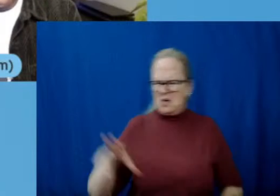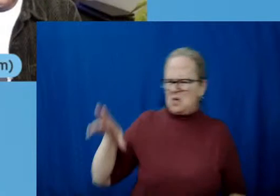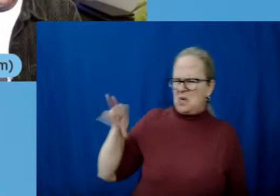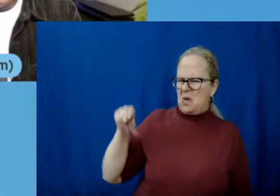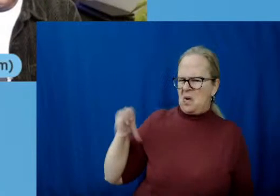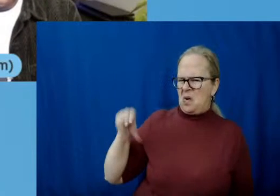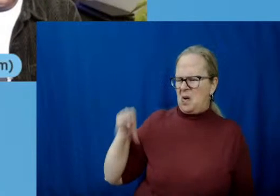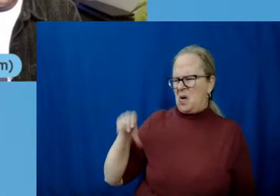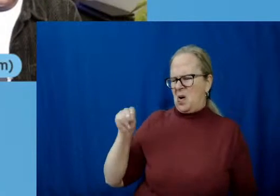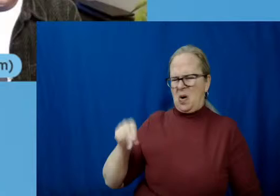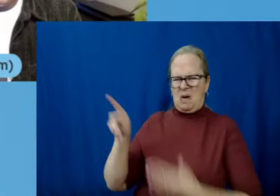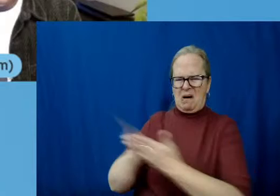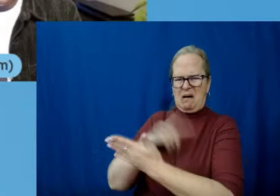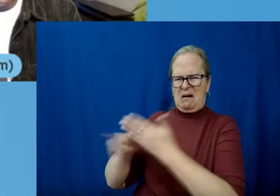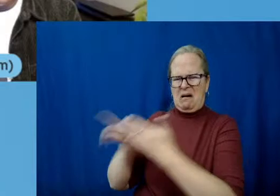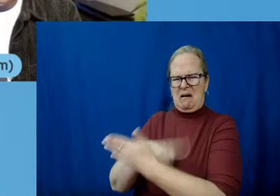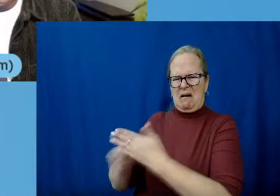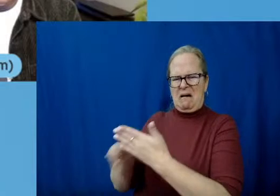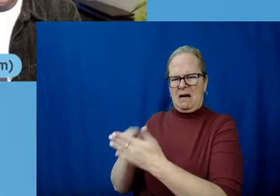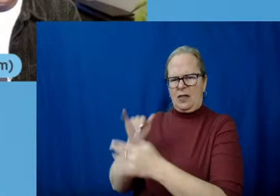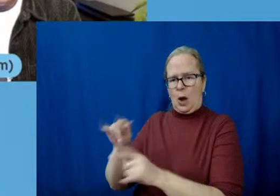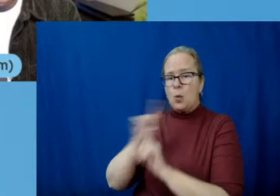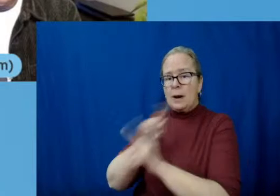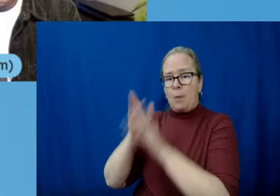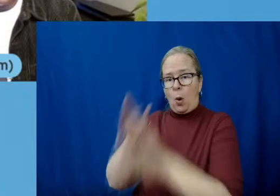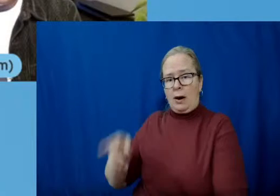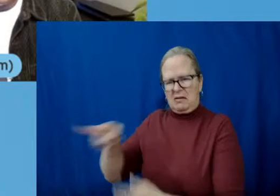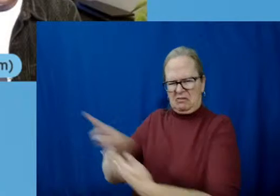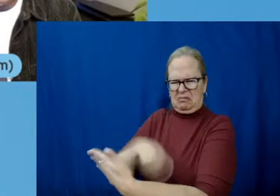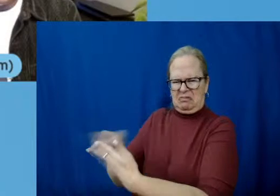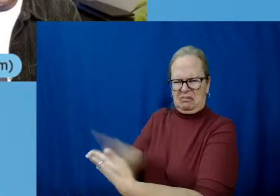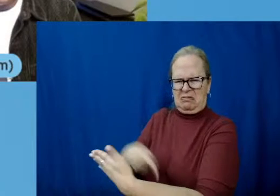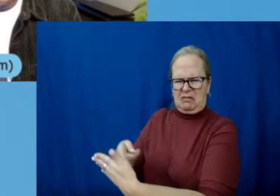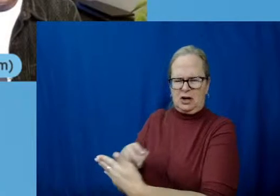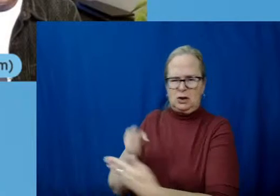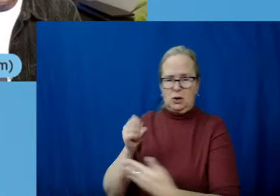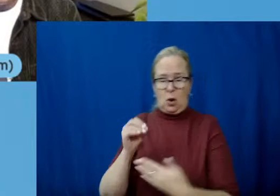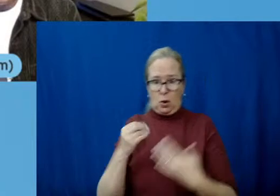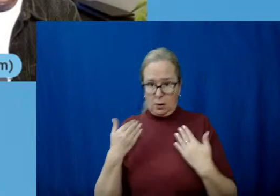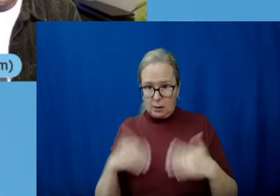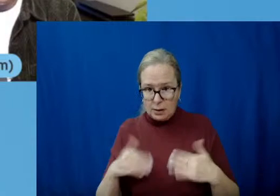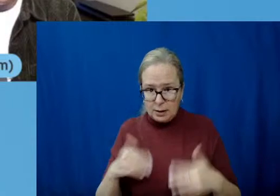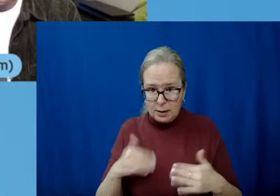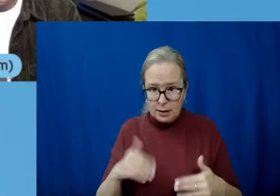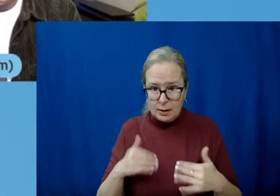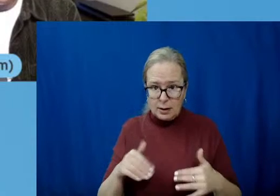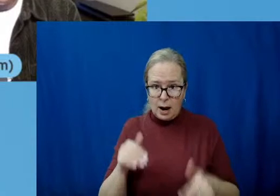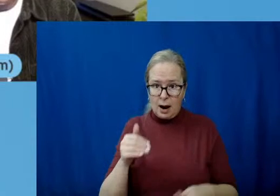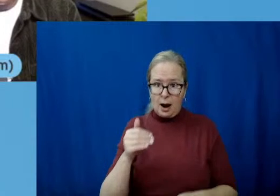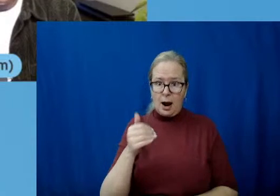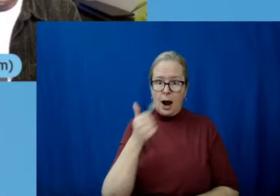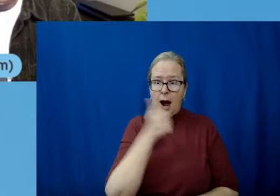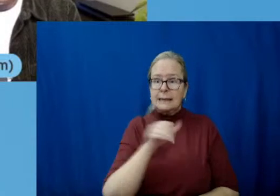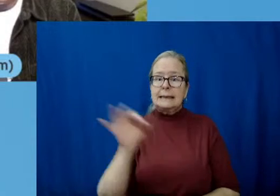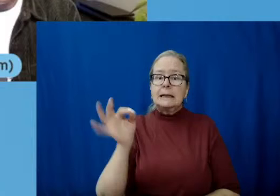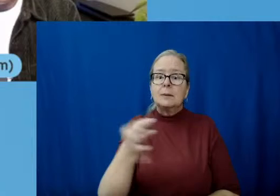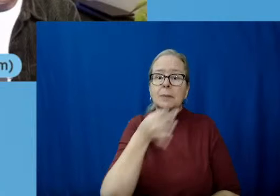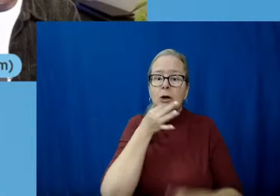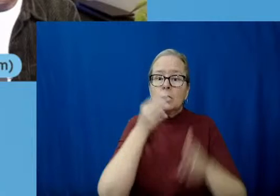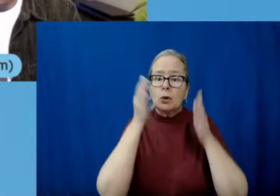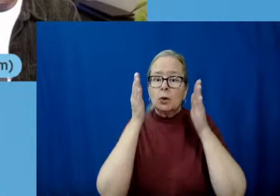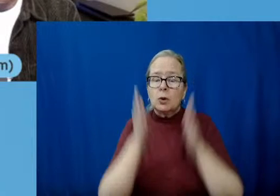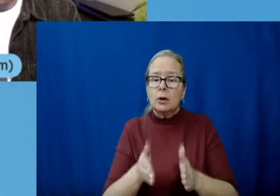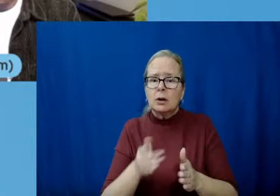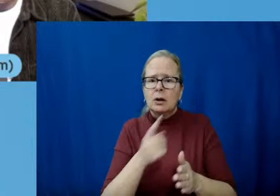social media who was mentioning a possible fourth wave. Kenny just said that's just some nobody on Twitter. Fear mongering, yeah. Yeah,